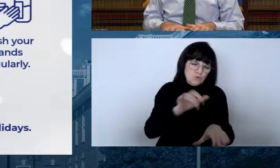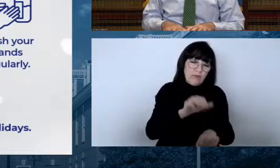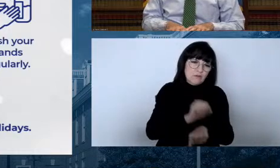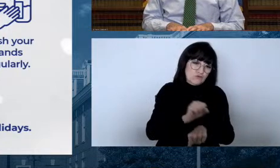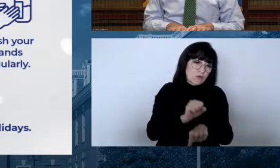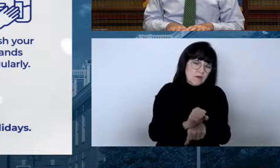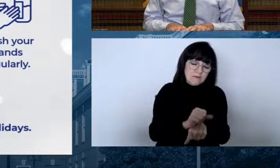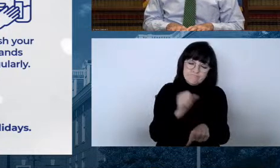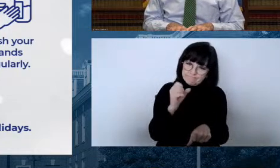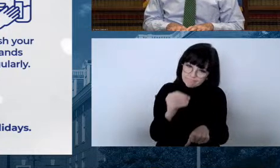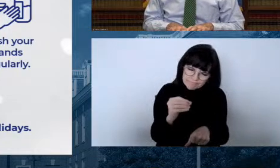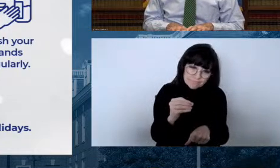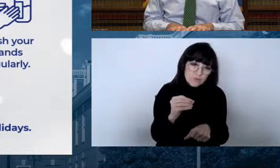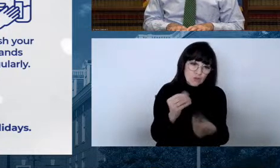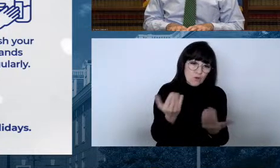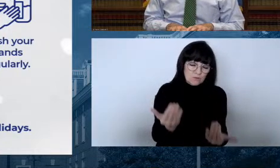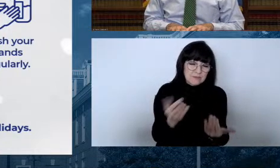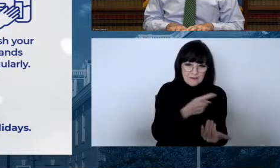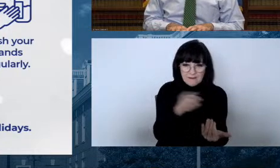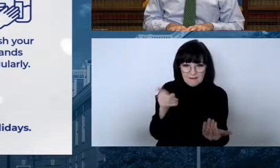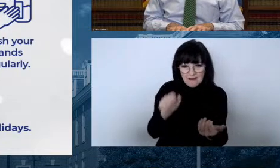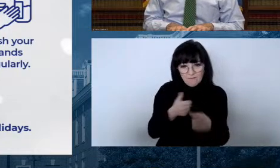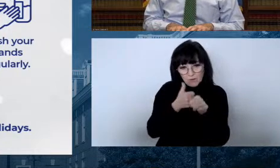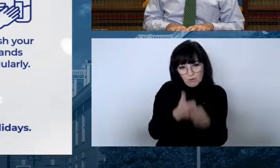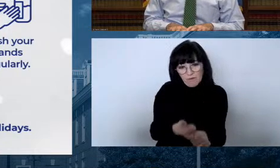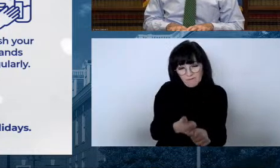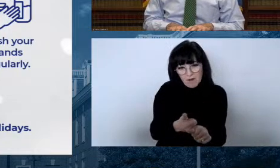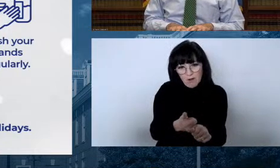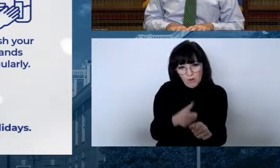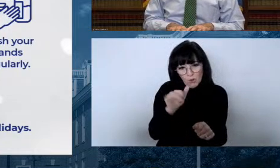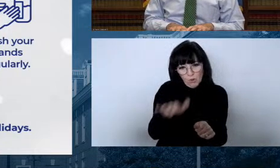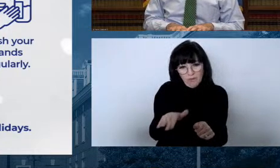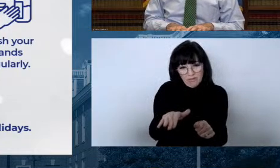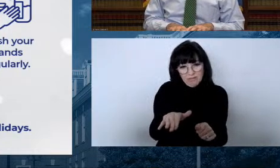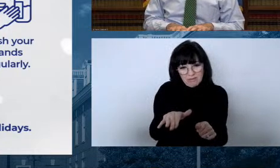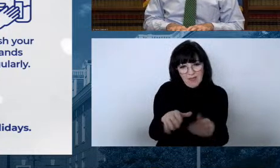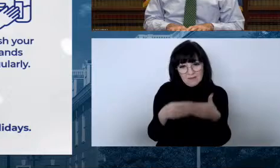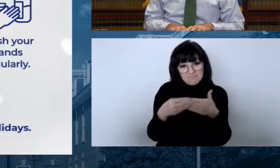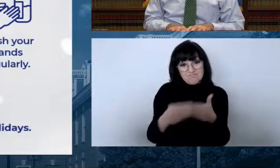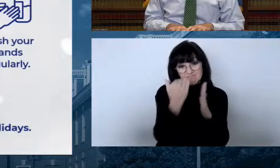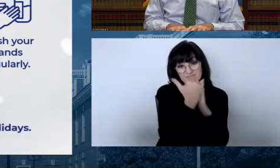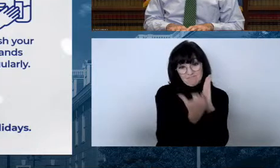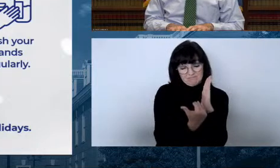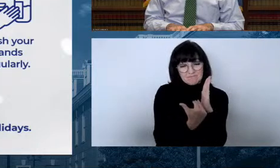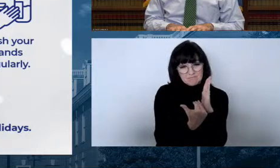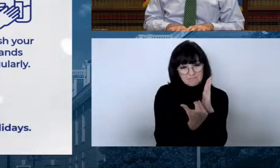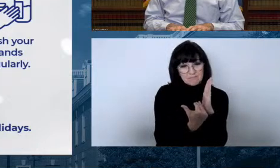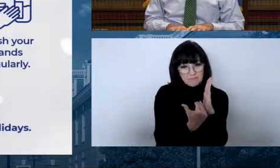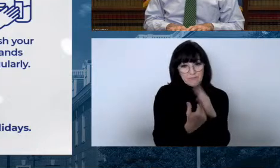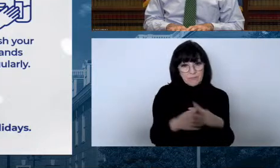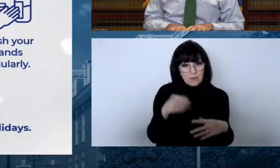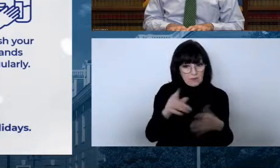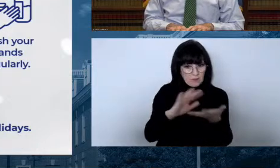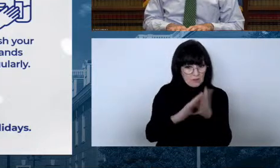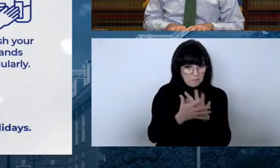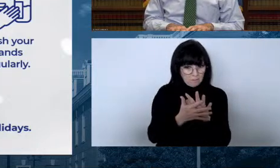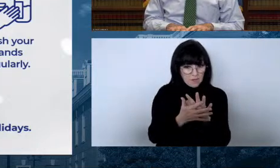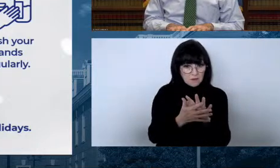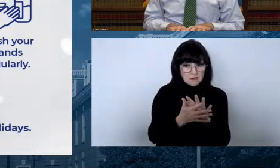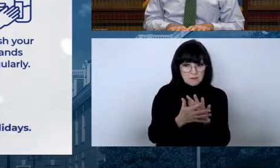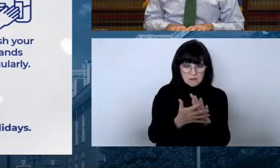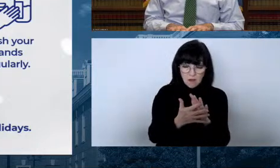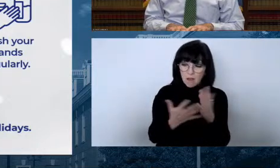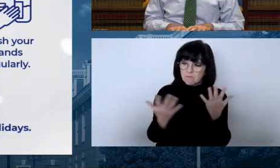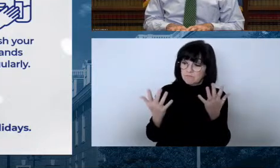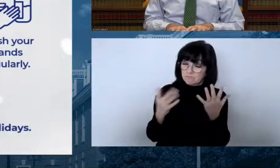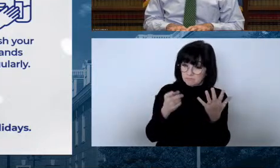follow those guidelines and make sure that you're quarantining when you come in contact with someone who